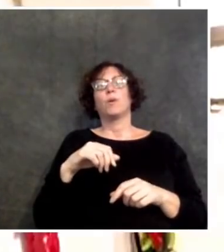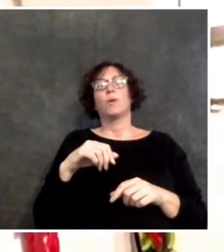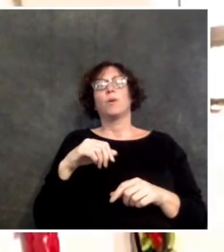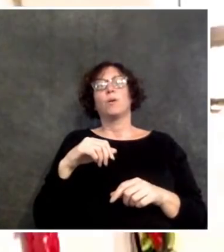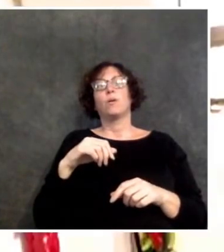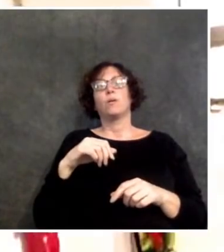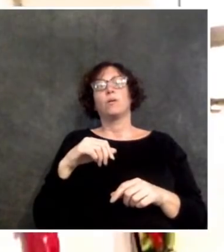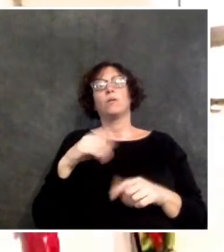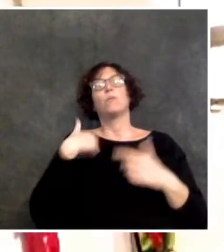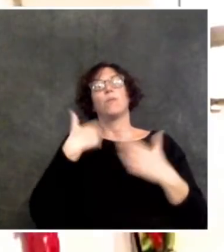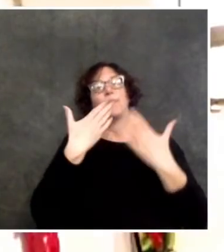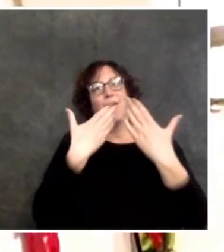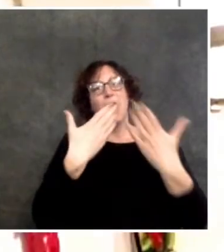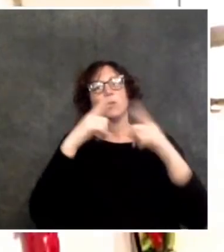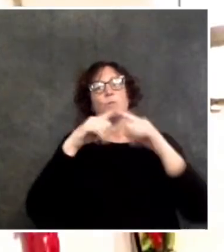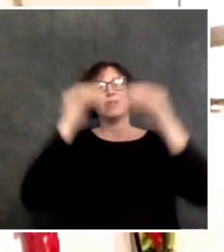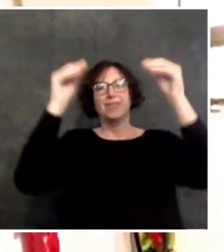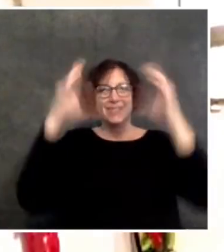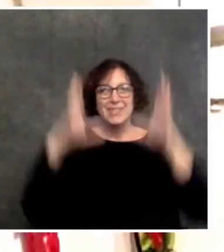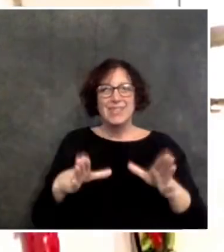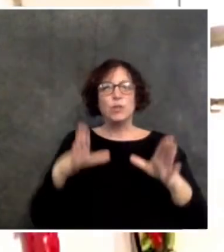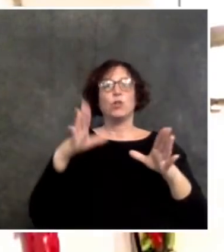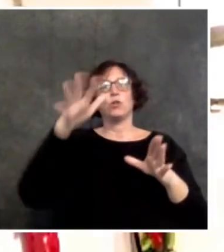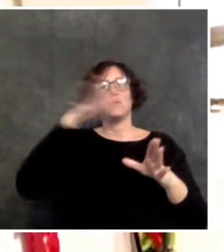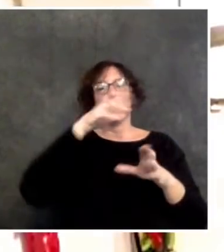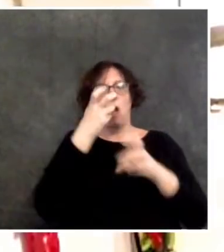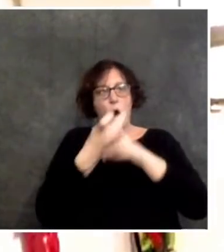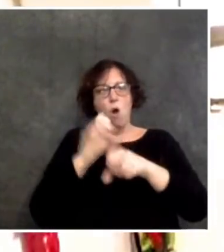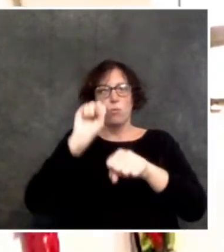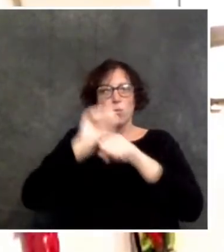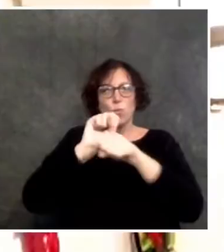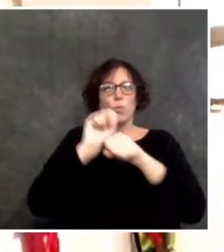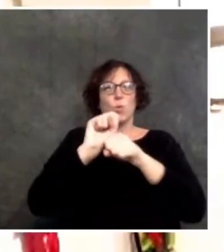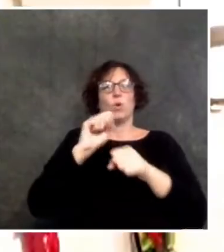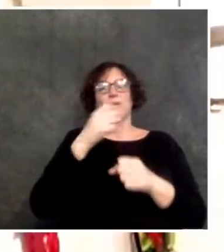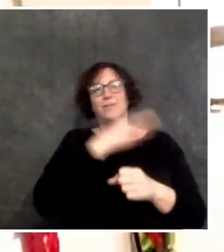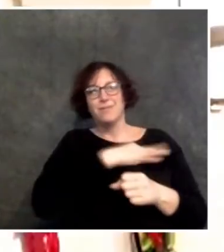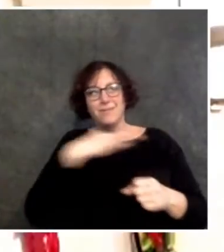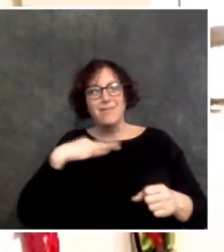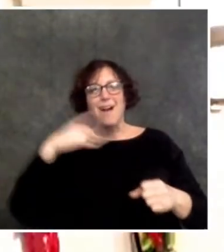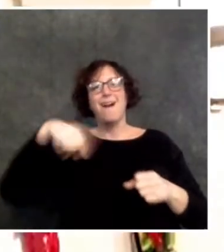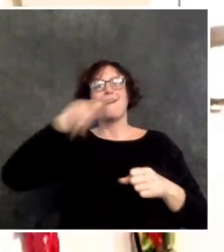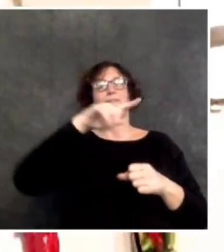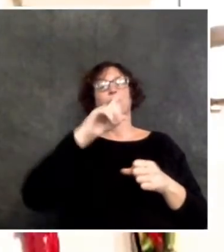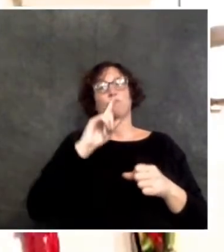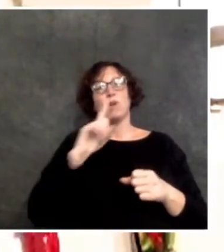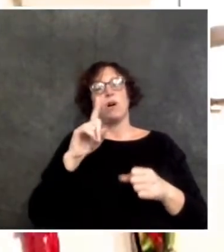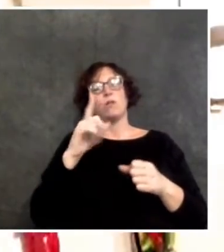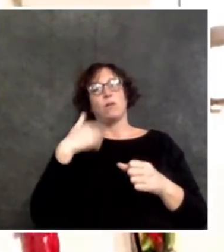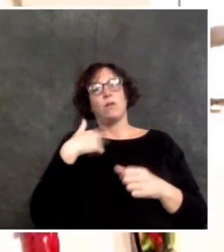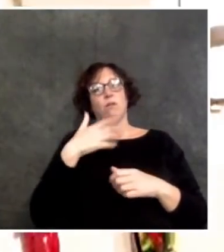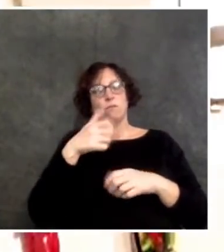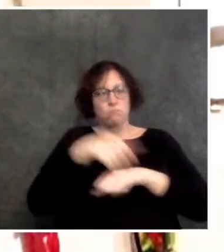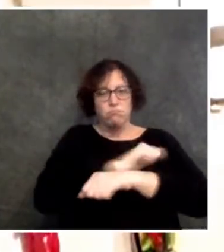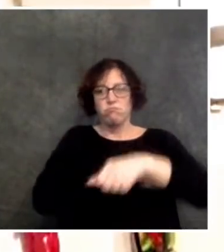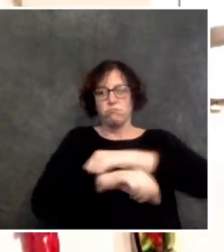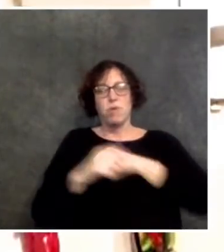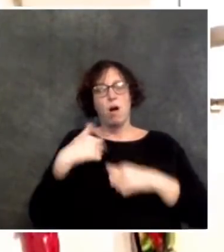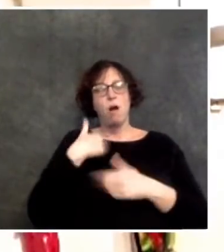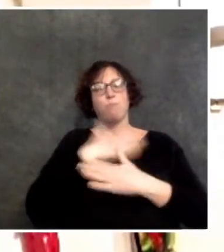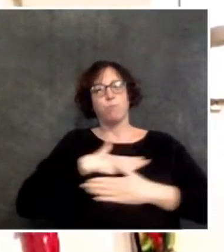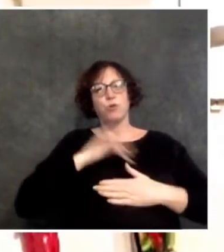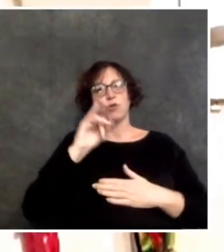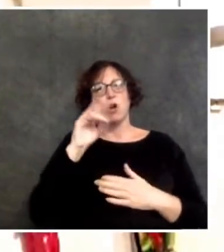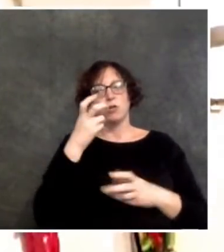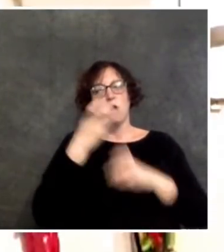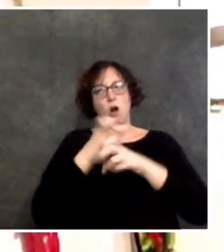and custodians have gone to make sure that our students and families are being served. We honor that work, but we also know that